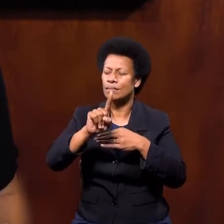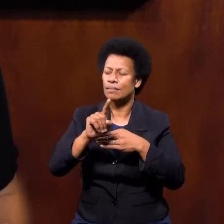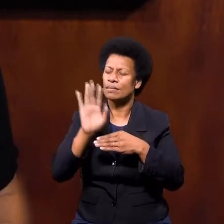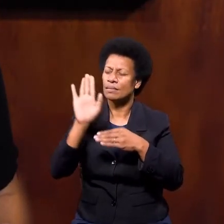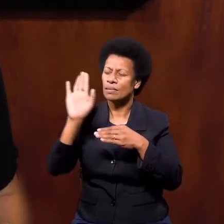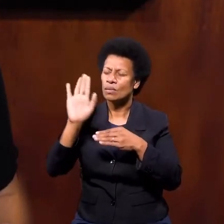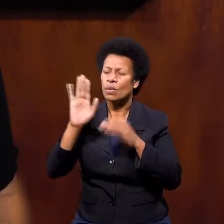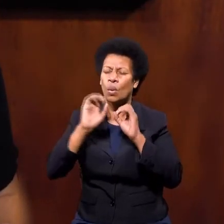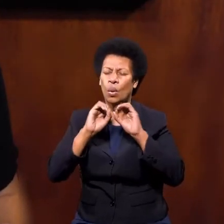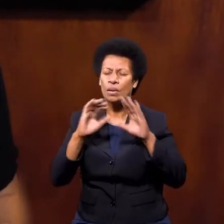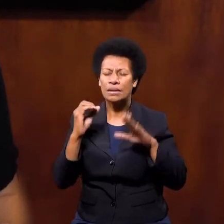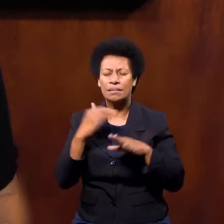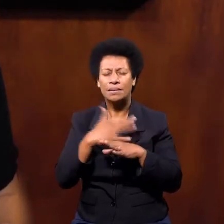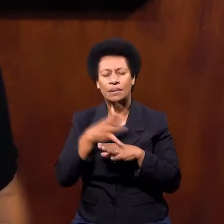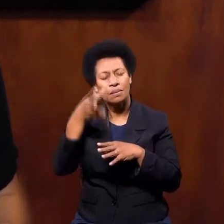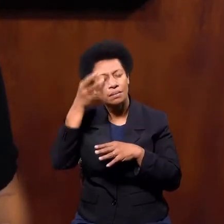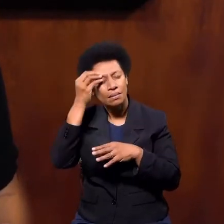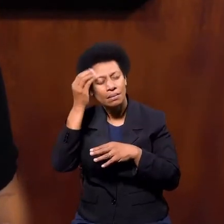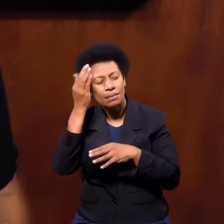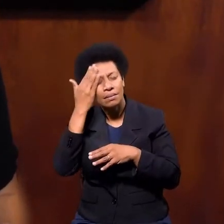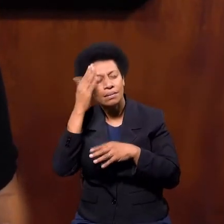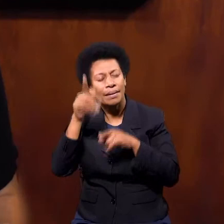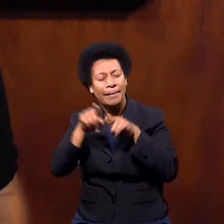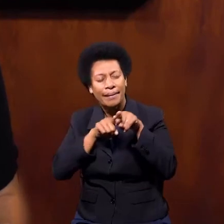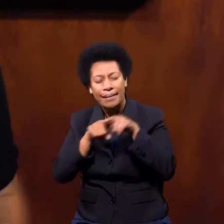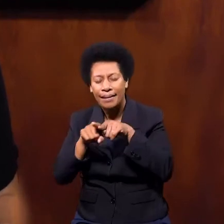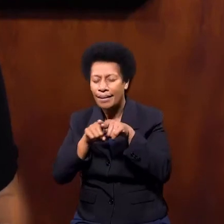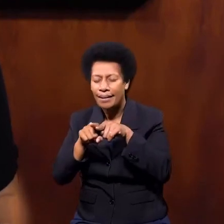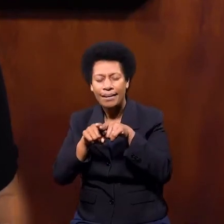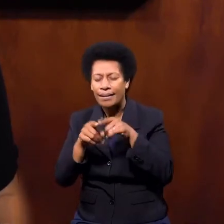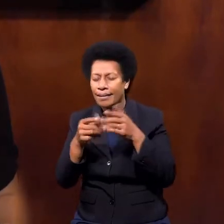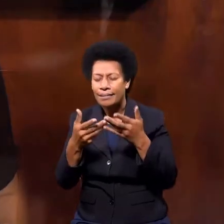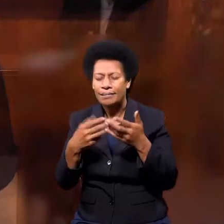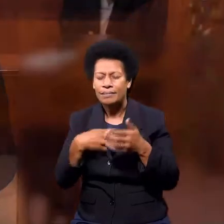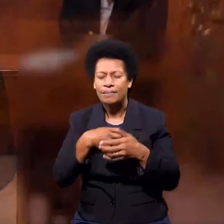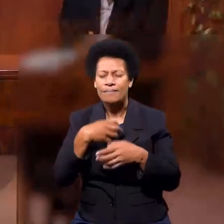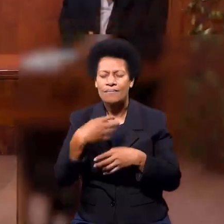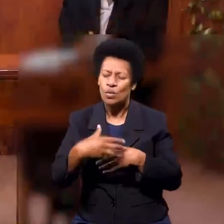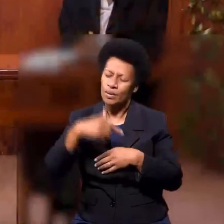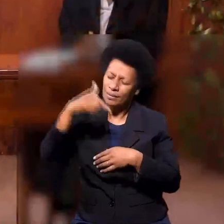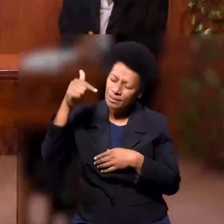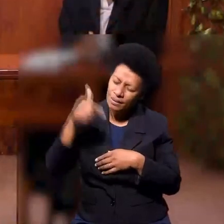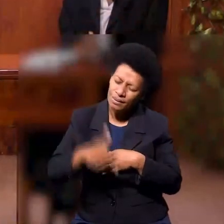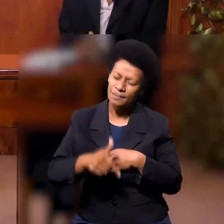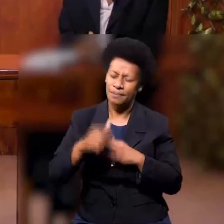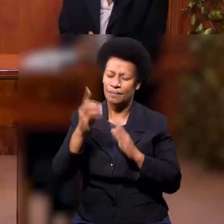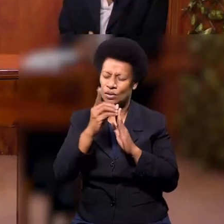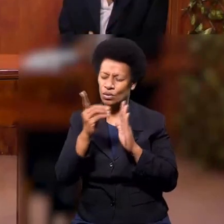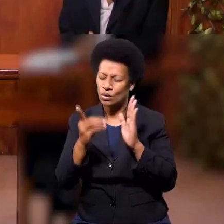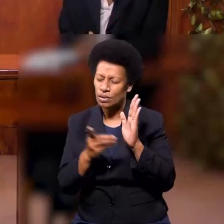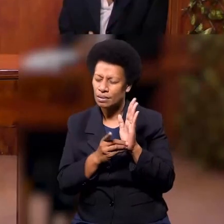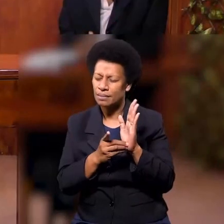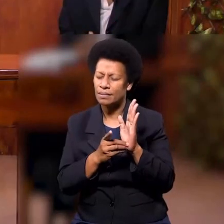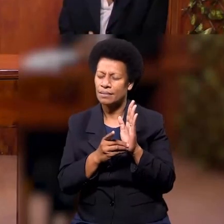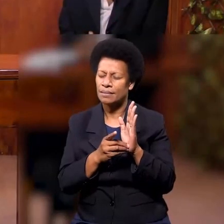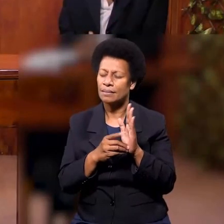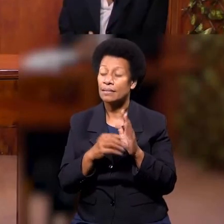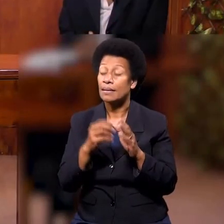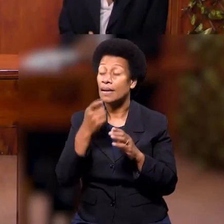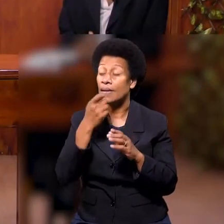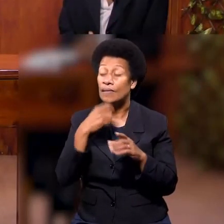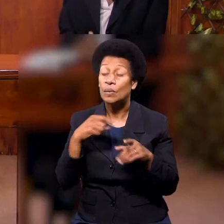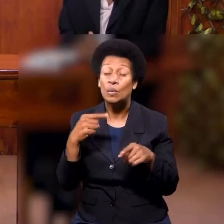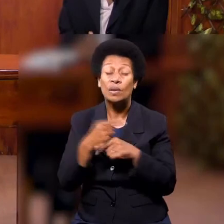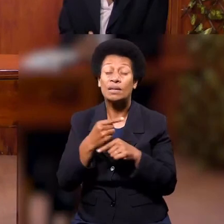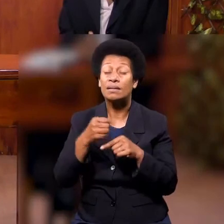you help us through your Holy Spirit to learn more of you as we dive into further, deeper into the book of Deuteronomy over the